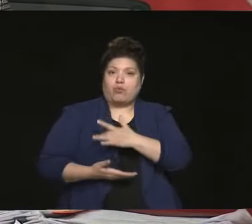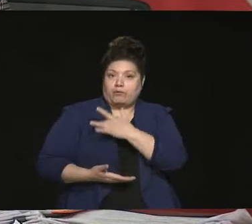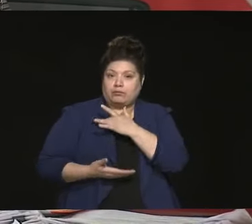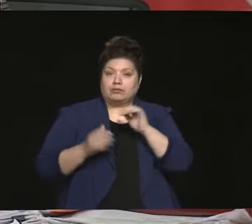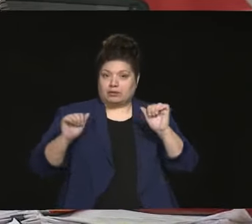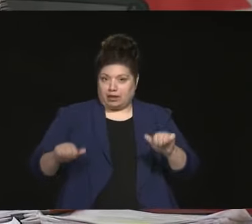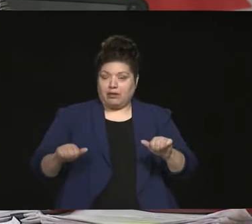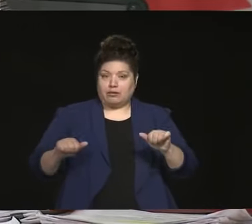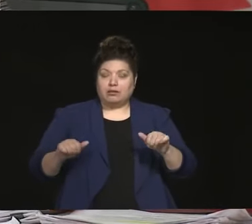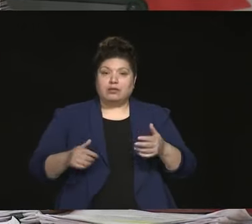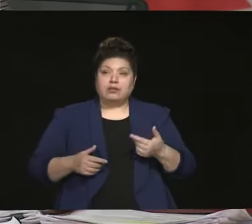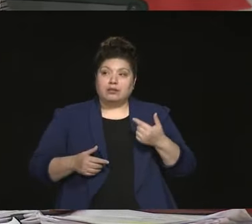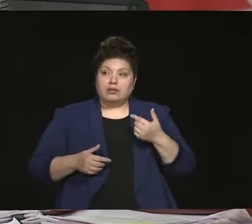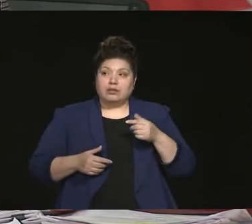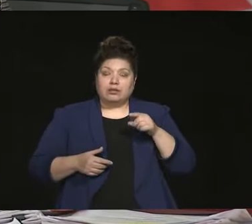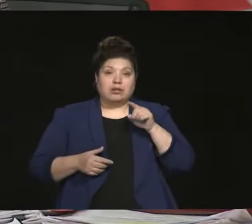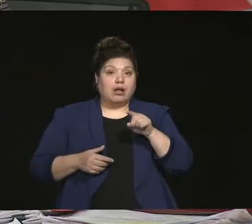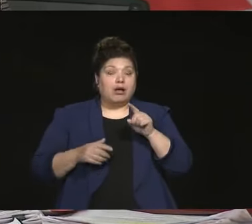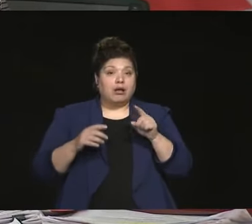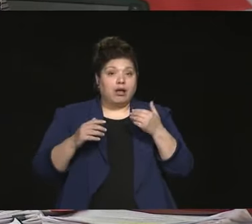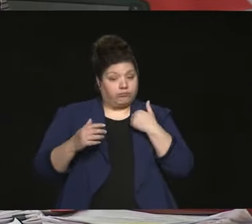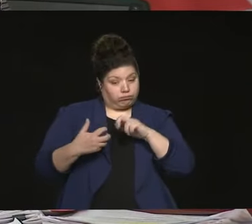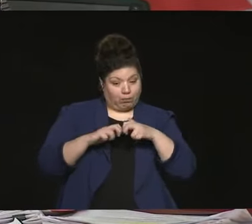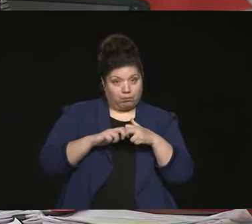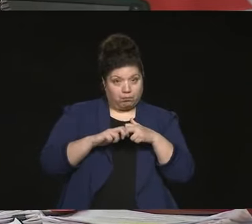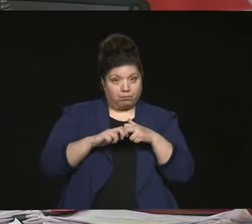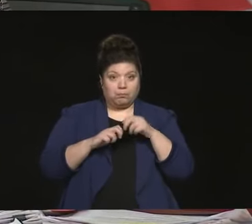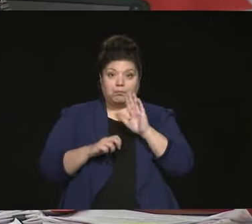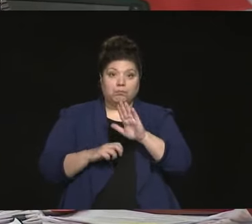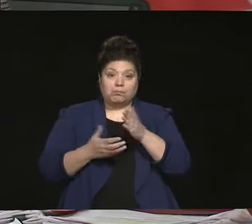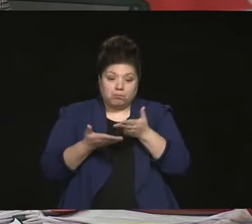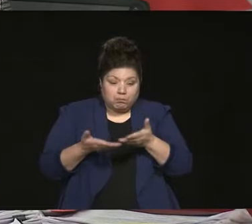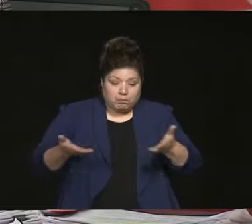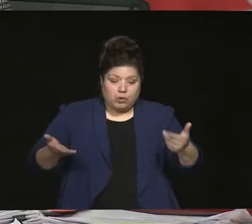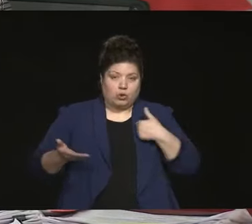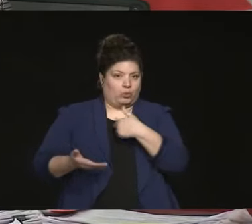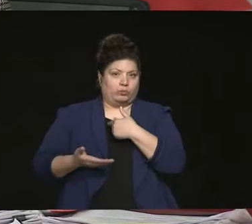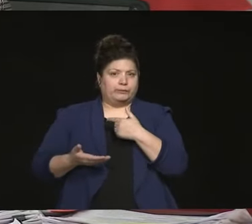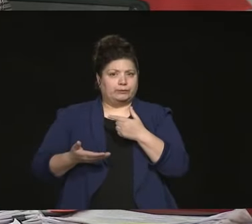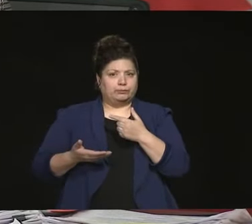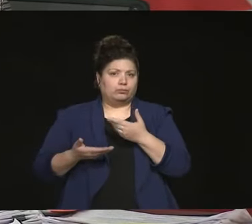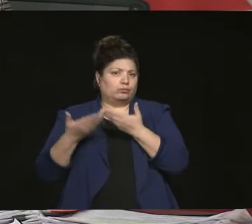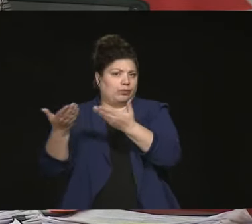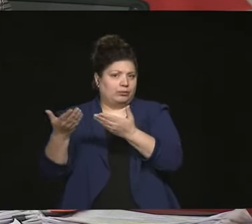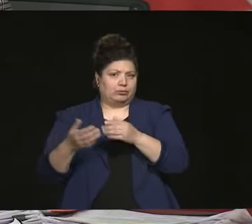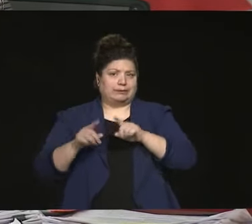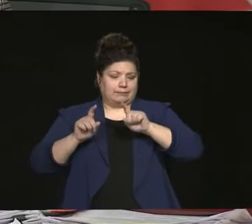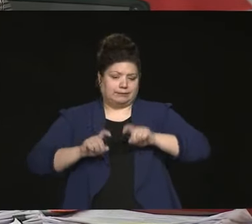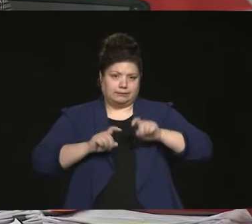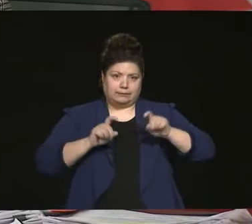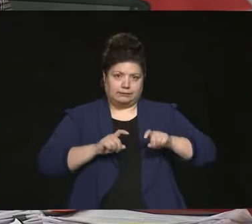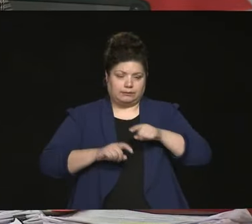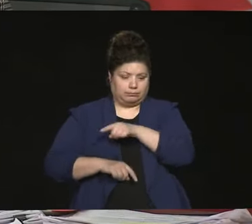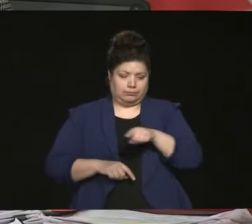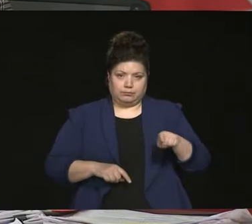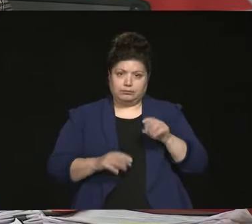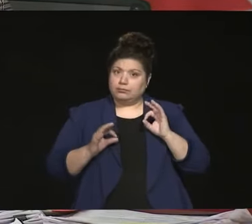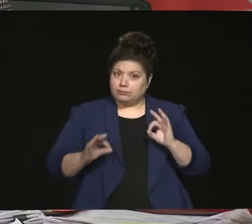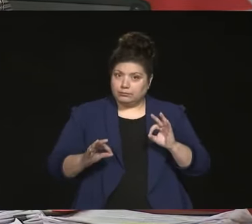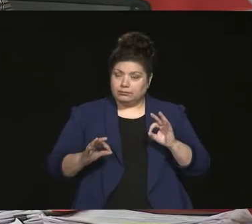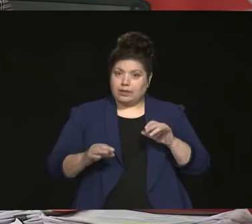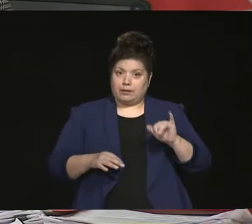that arises, we support the testing again of those swabs. And then moving on to looking